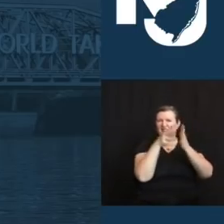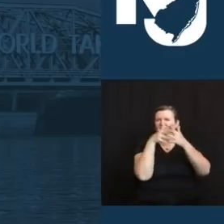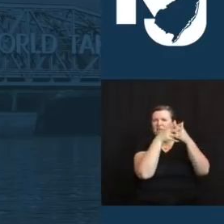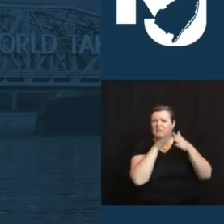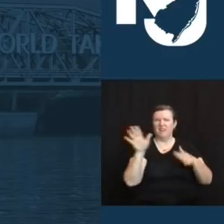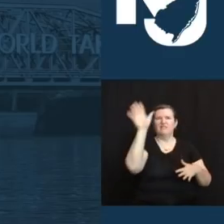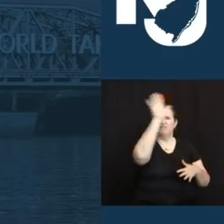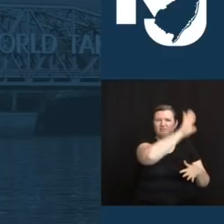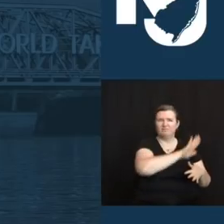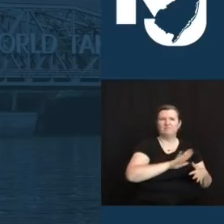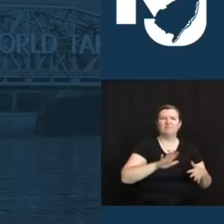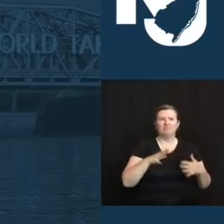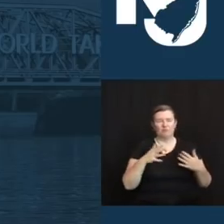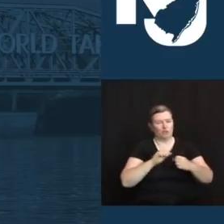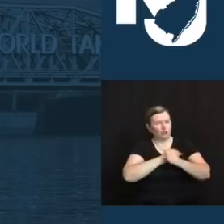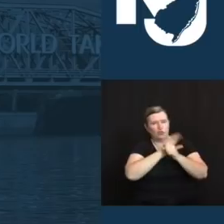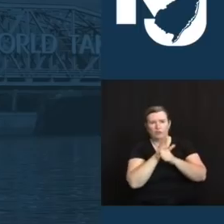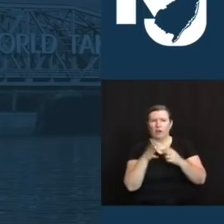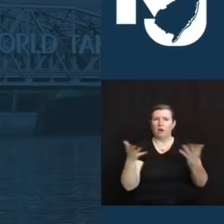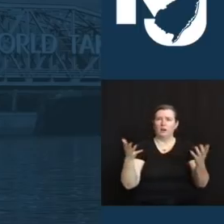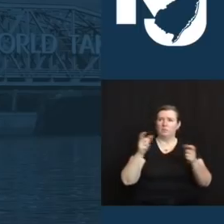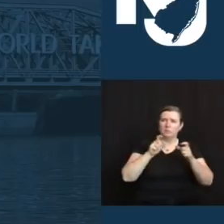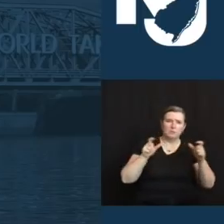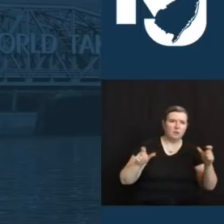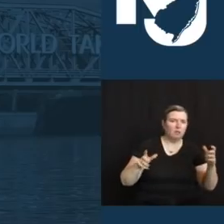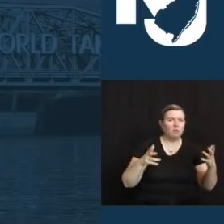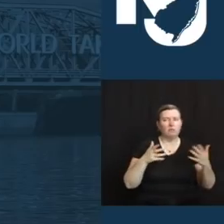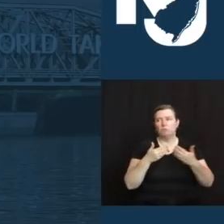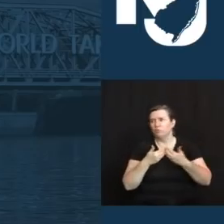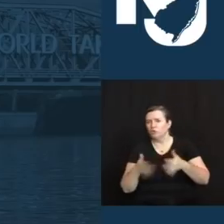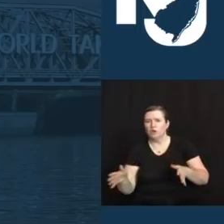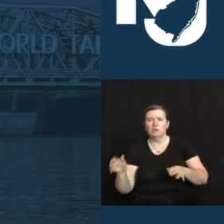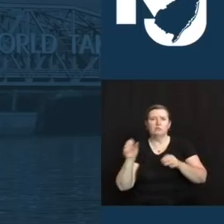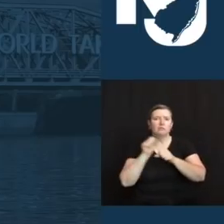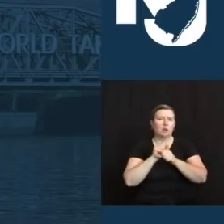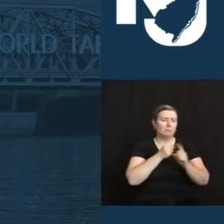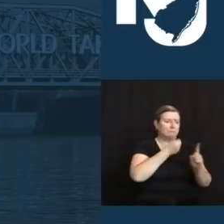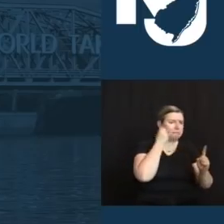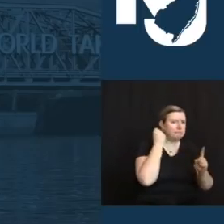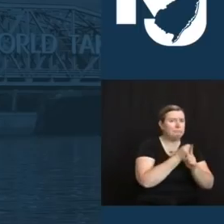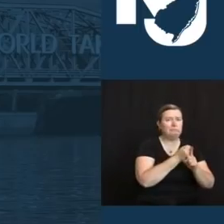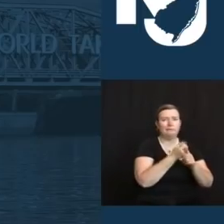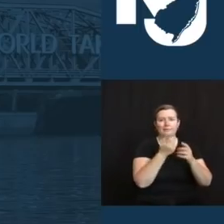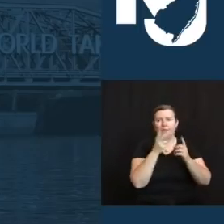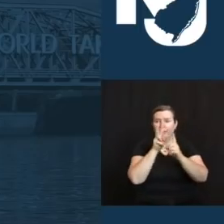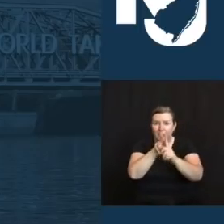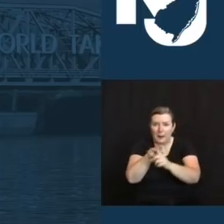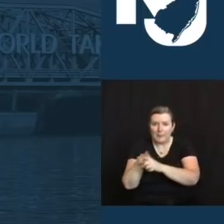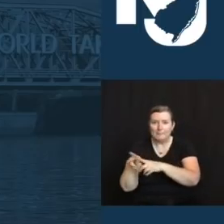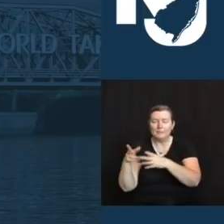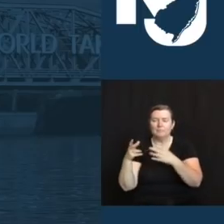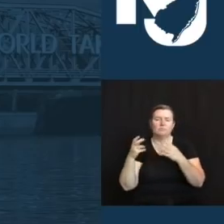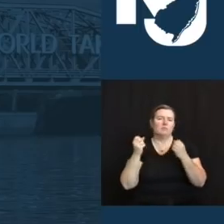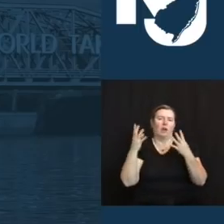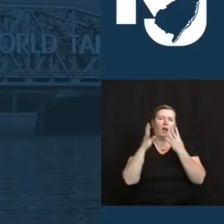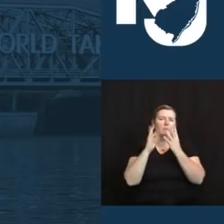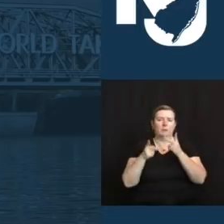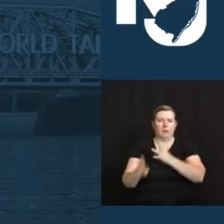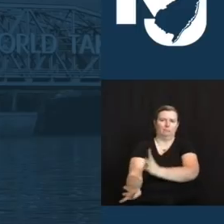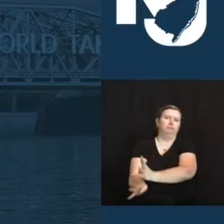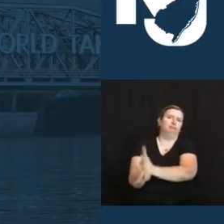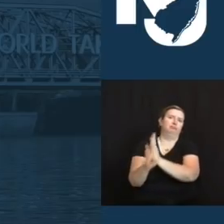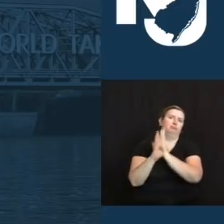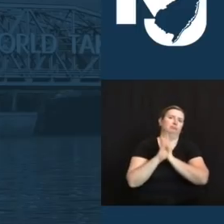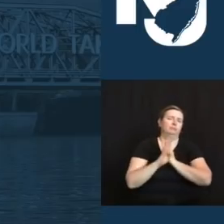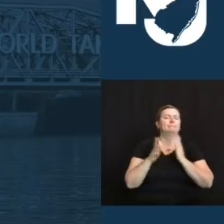in over the past 3 months, and no one had ever experienced this type of overwhelming volume. This has been in every